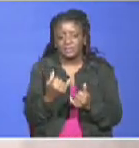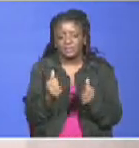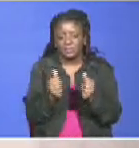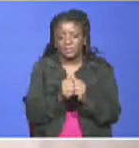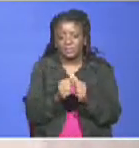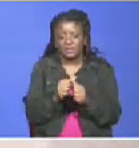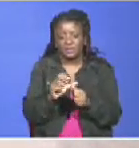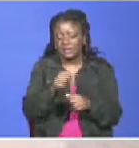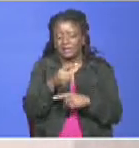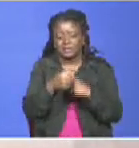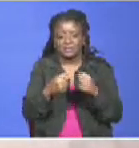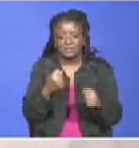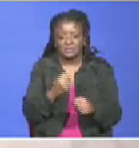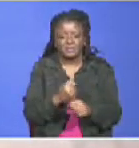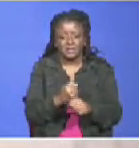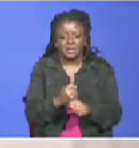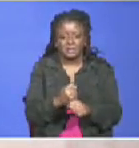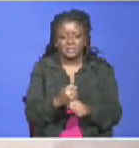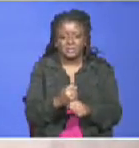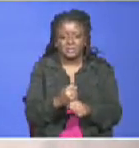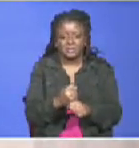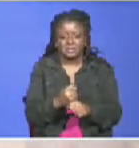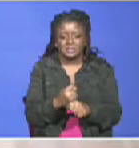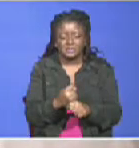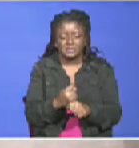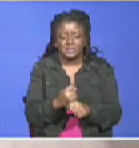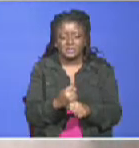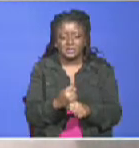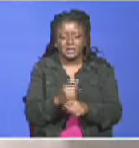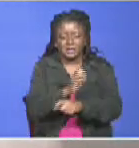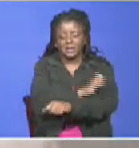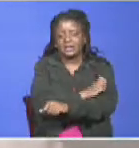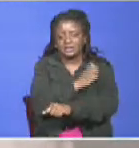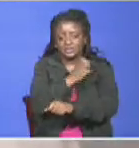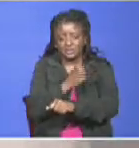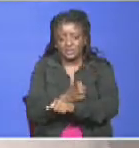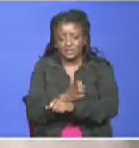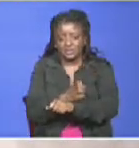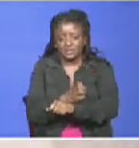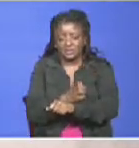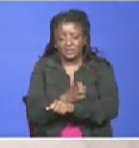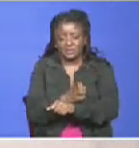with an alternative energy component.